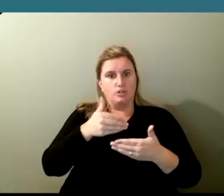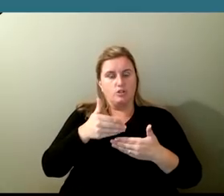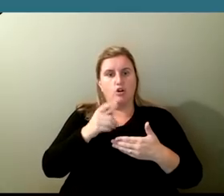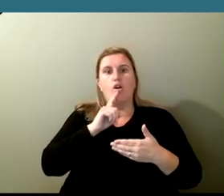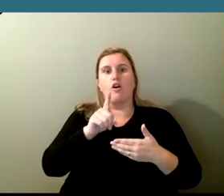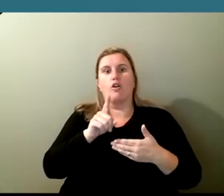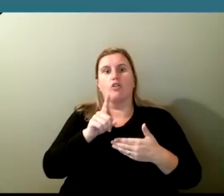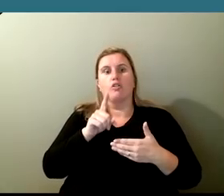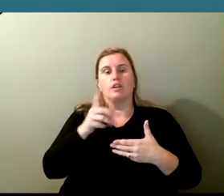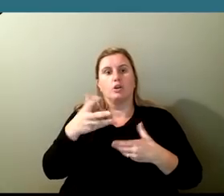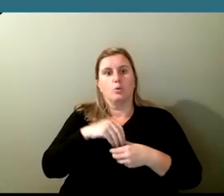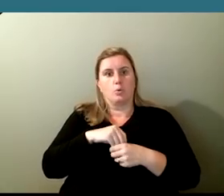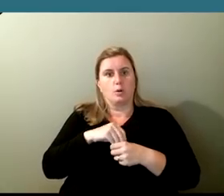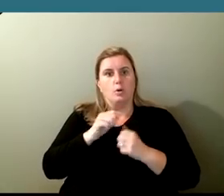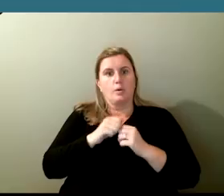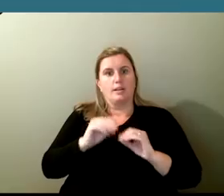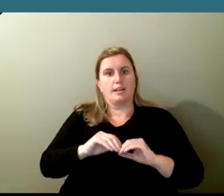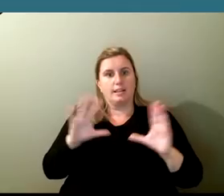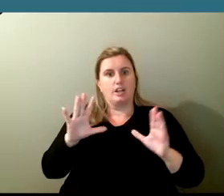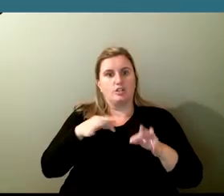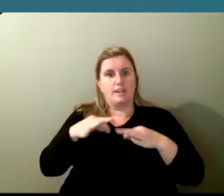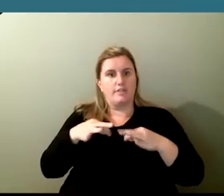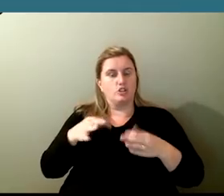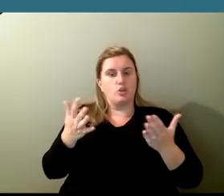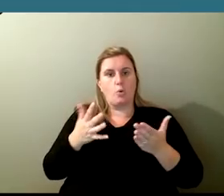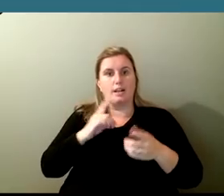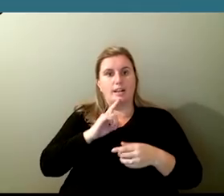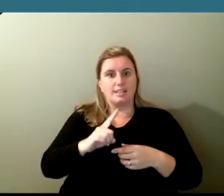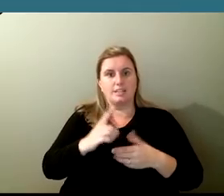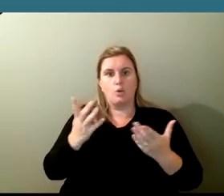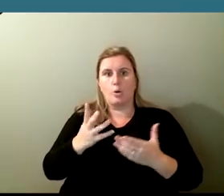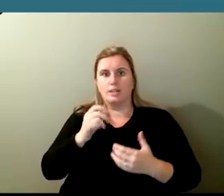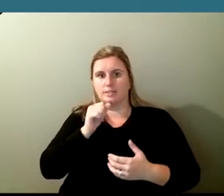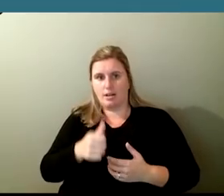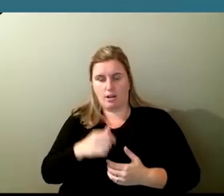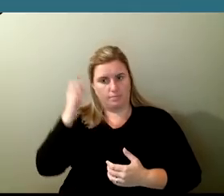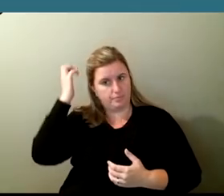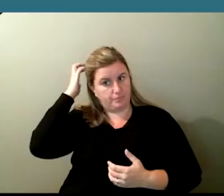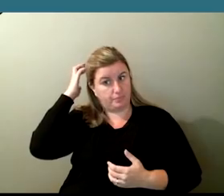are included with clear definitions as to what it is and what is not.